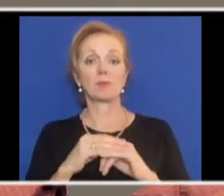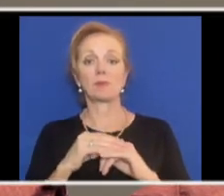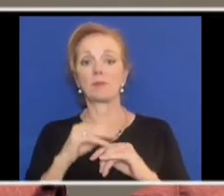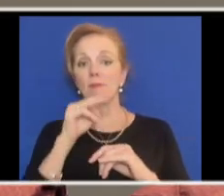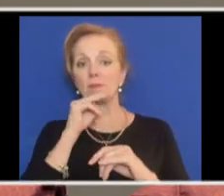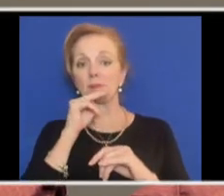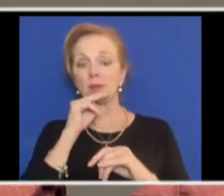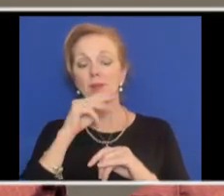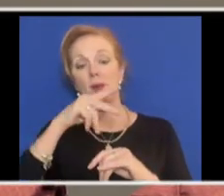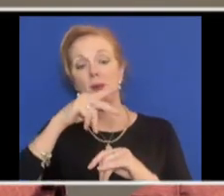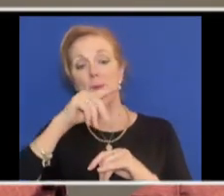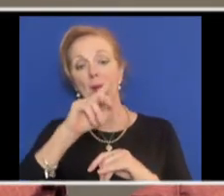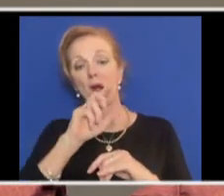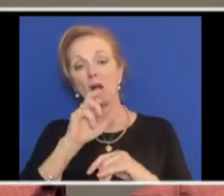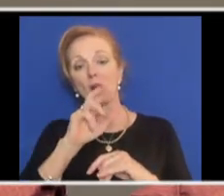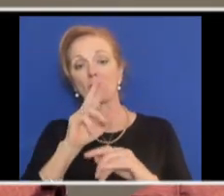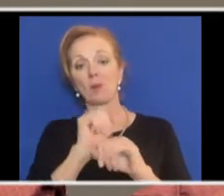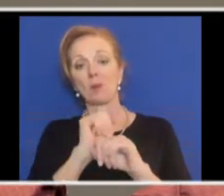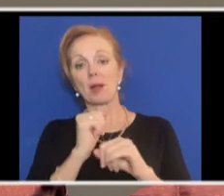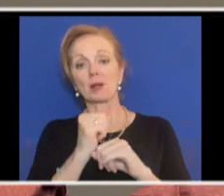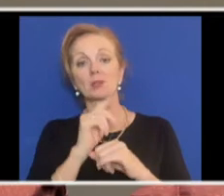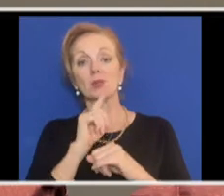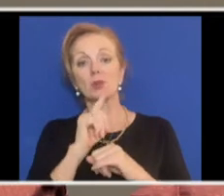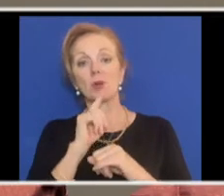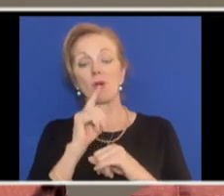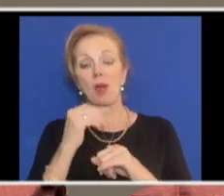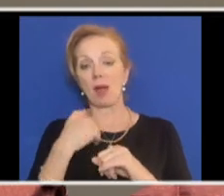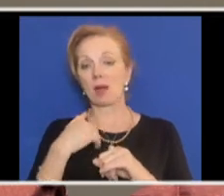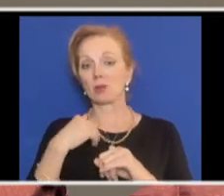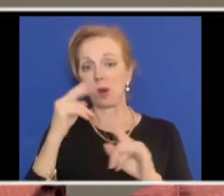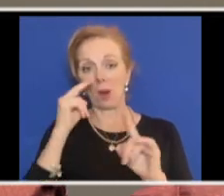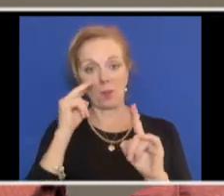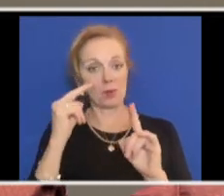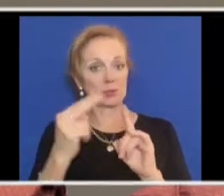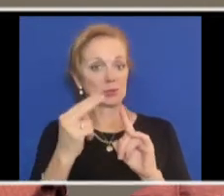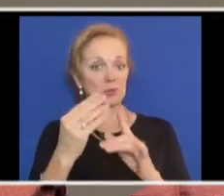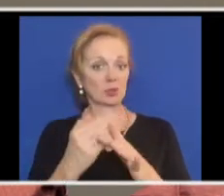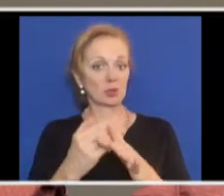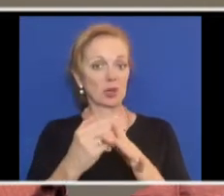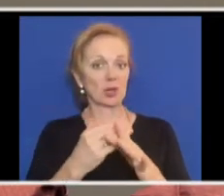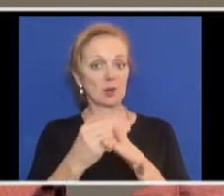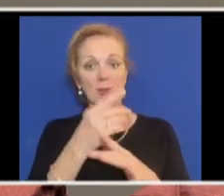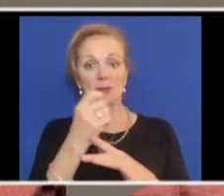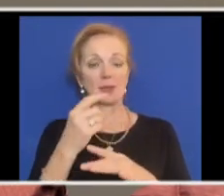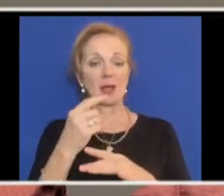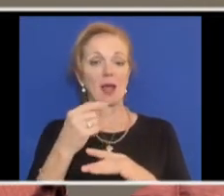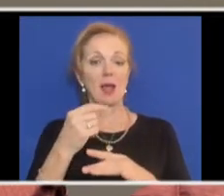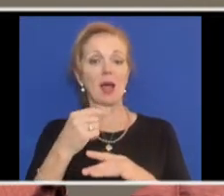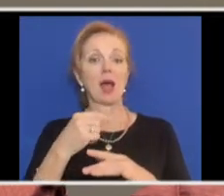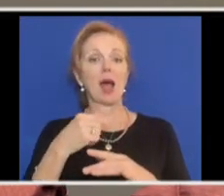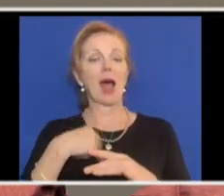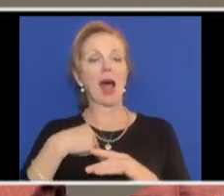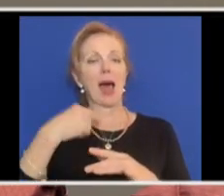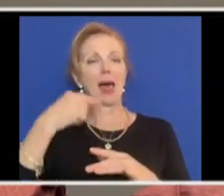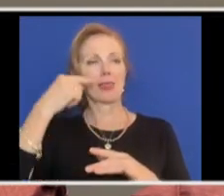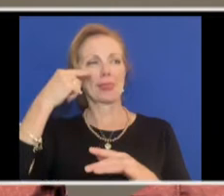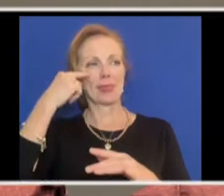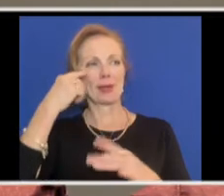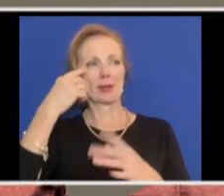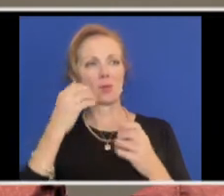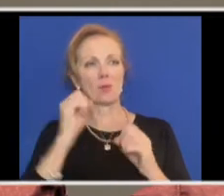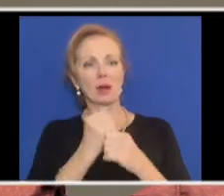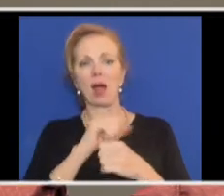just wanted to make sure that you had your perspective shared because I believe you wanted to make another